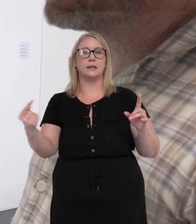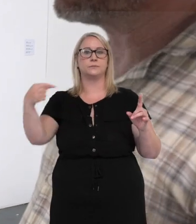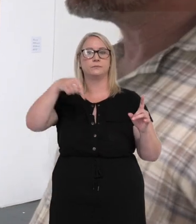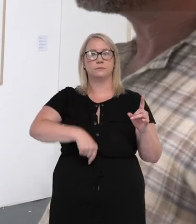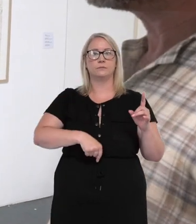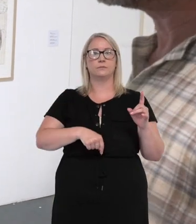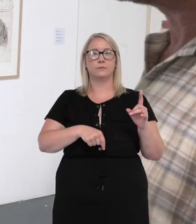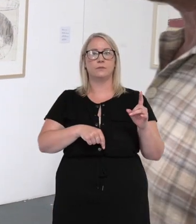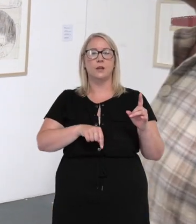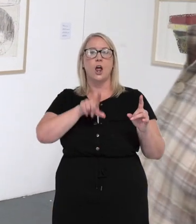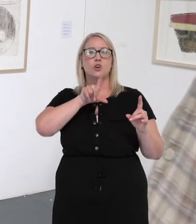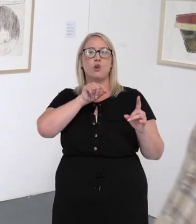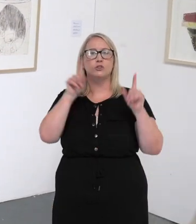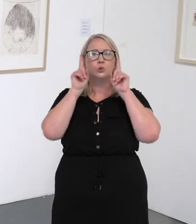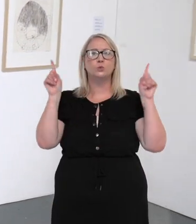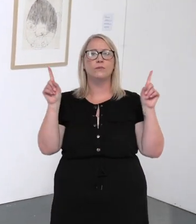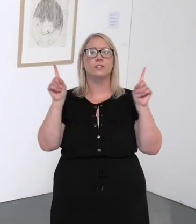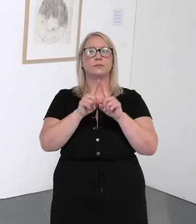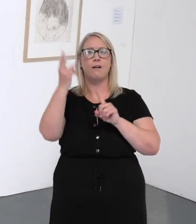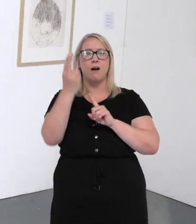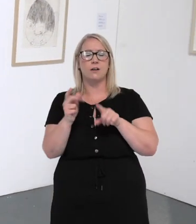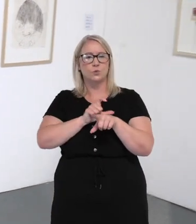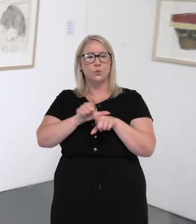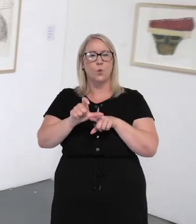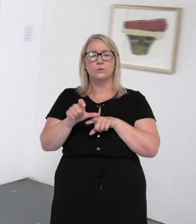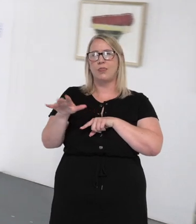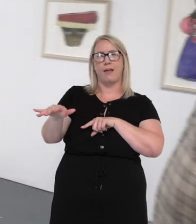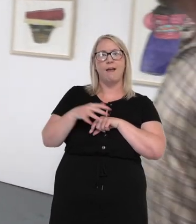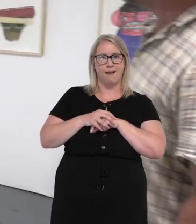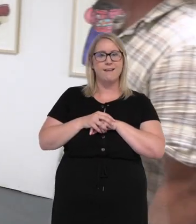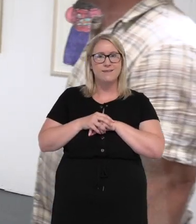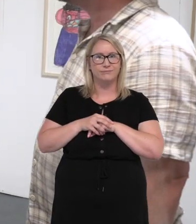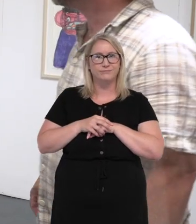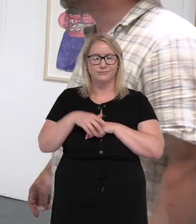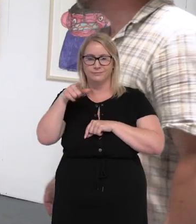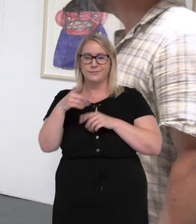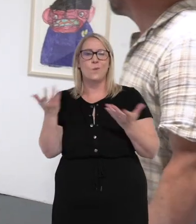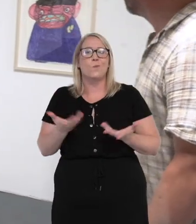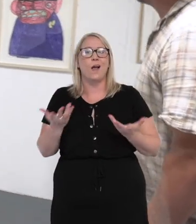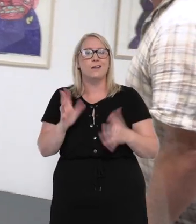Norwich University Arts, doing a course there, as I've explained.